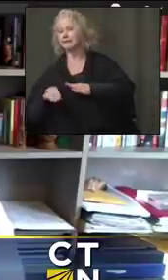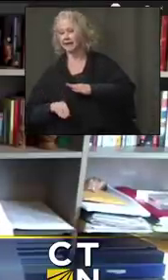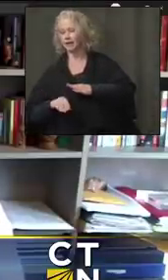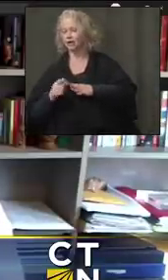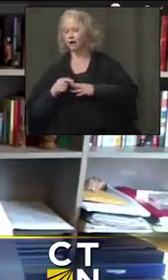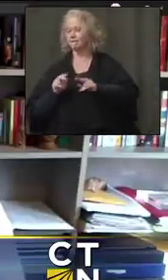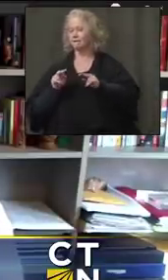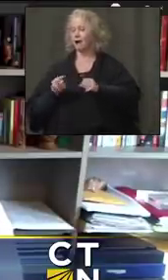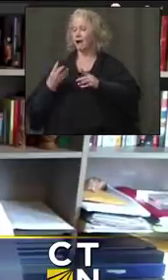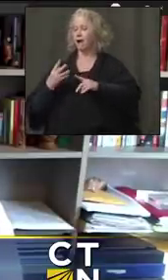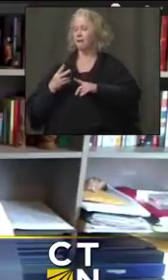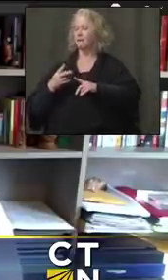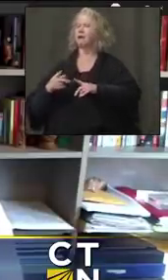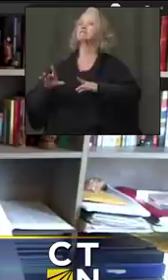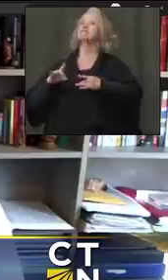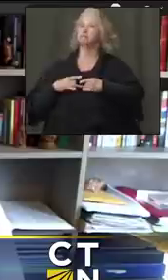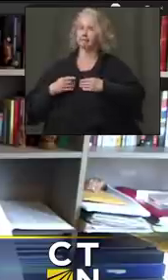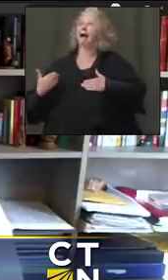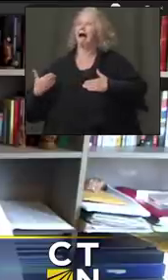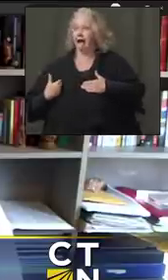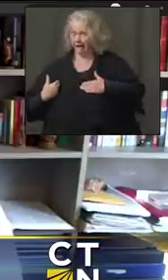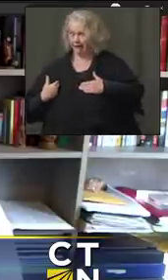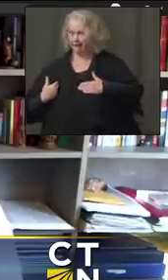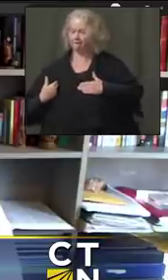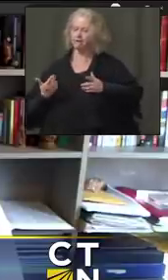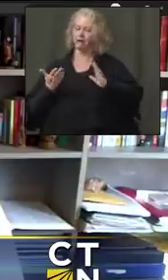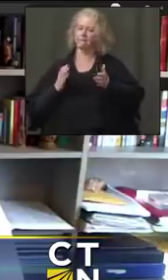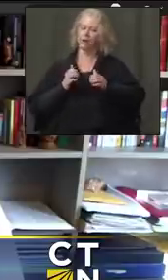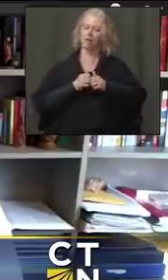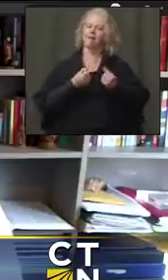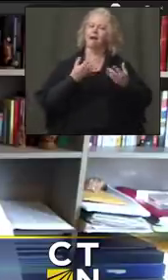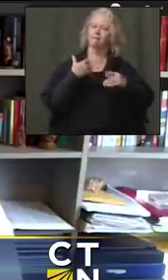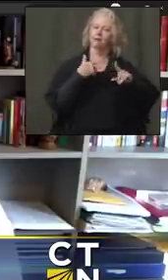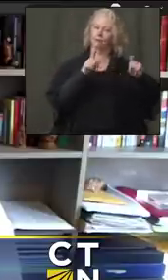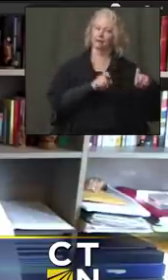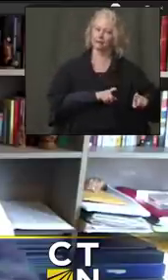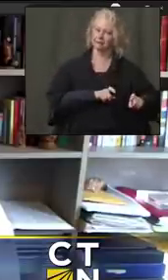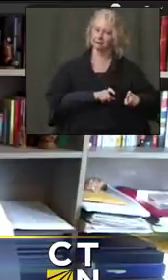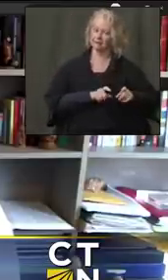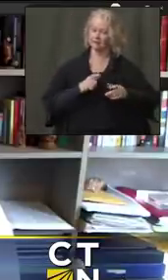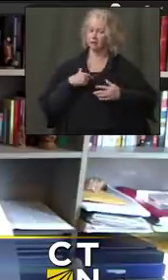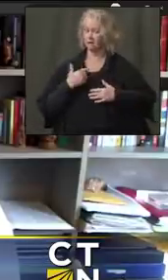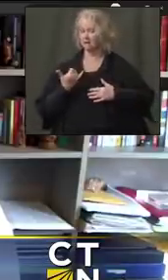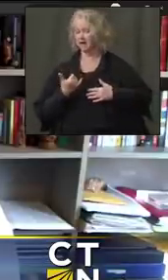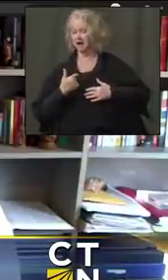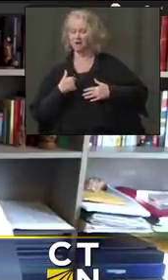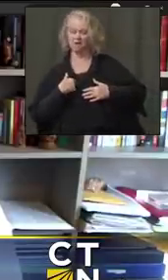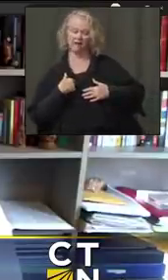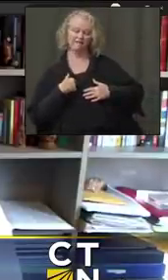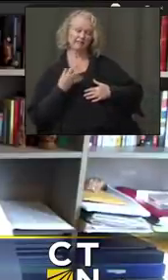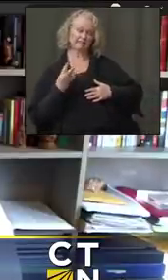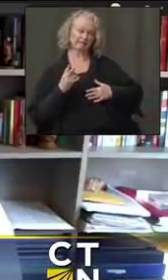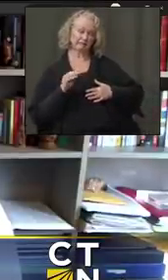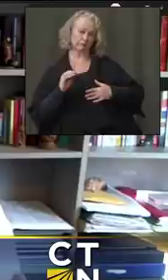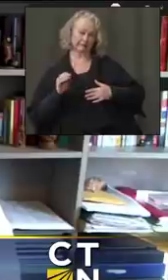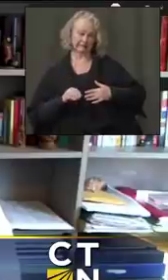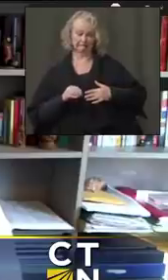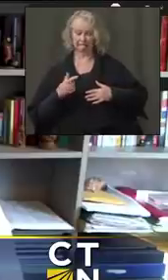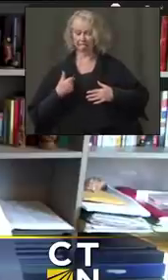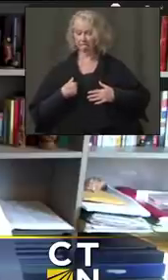tests. And as was mentioned before, we're about at 17%. So if we're going to give 100 tests out at this date,